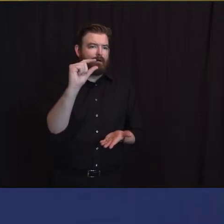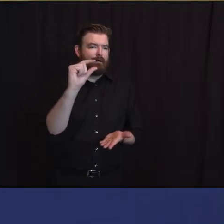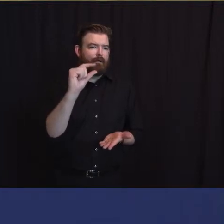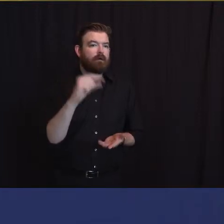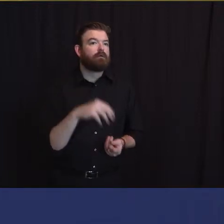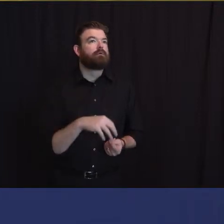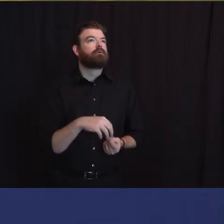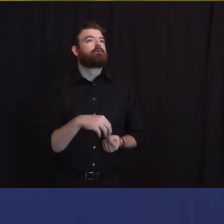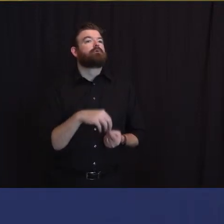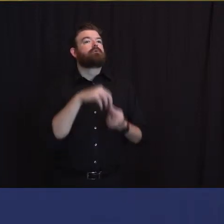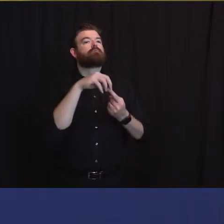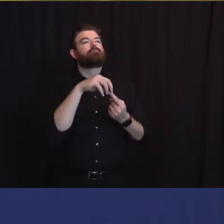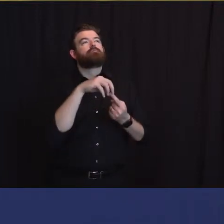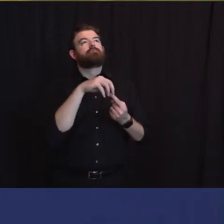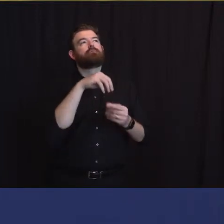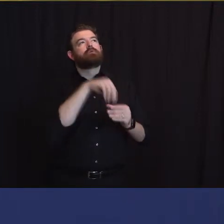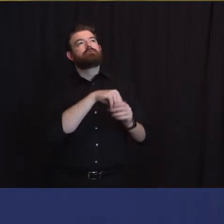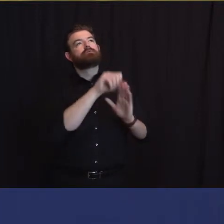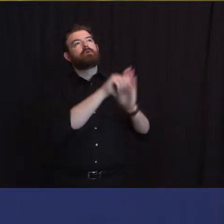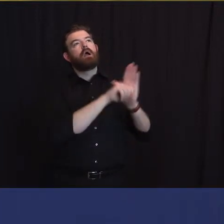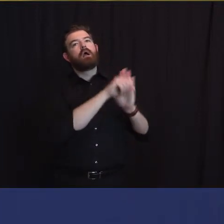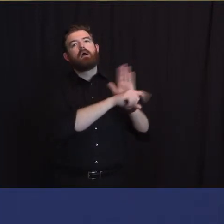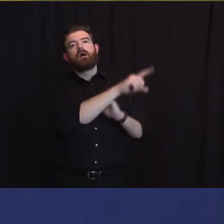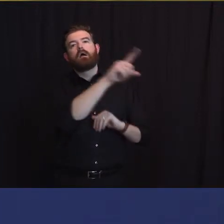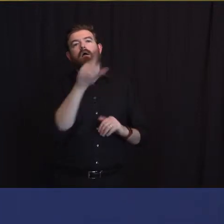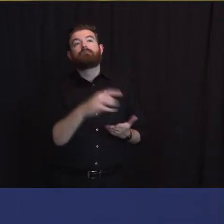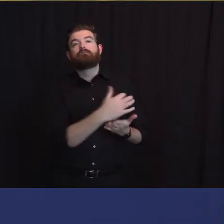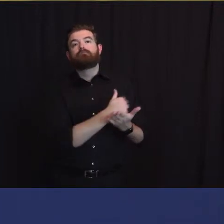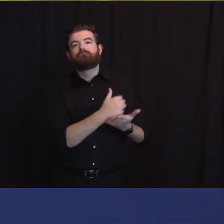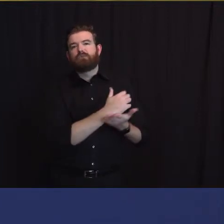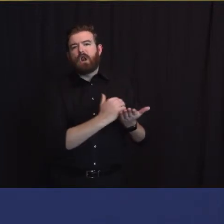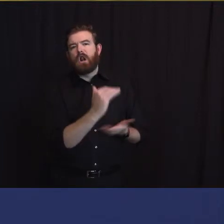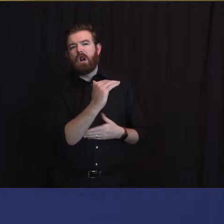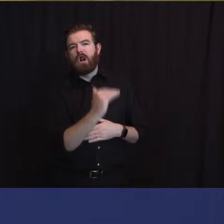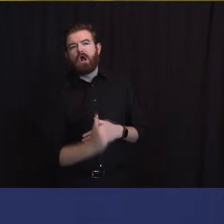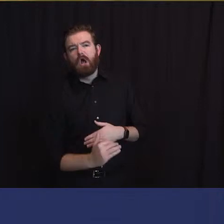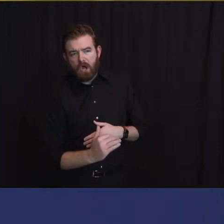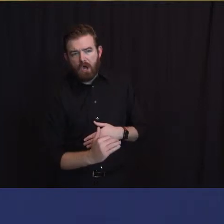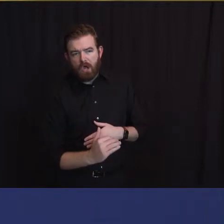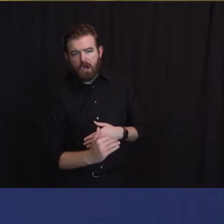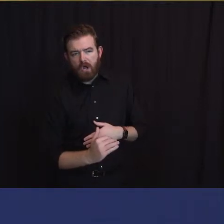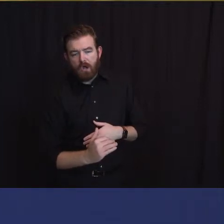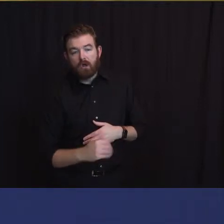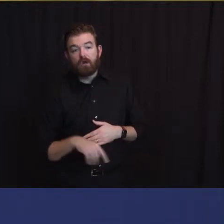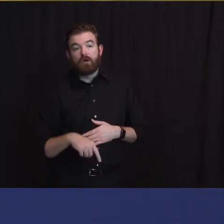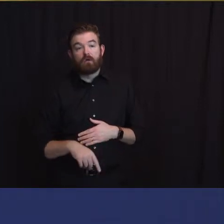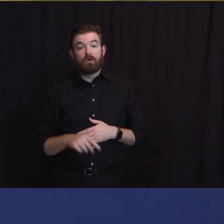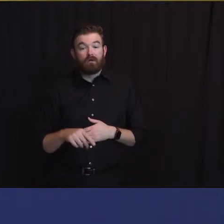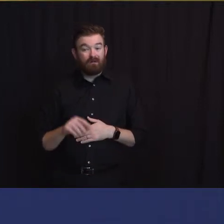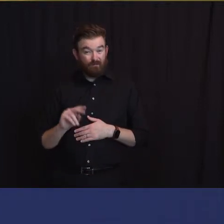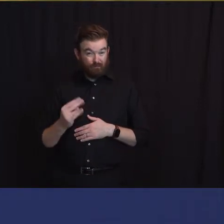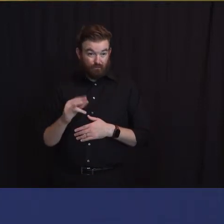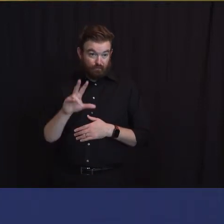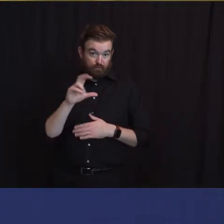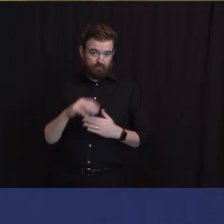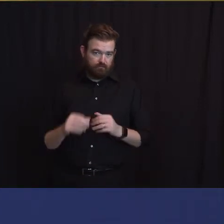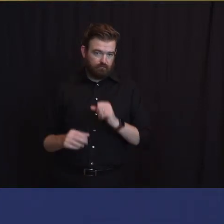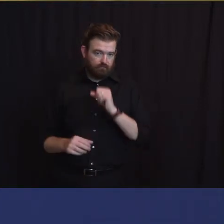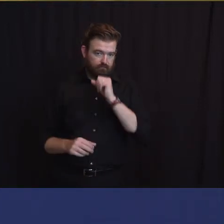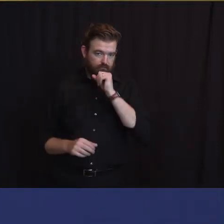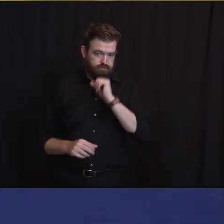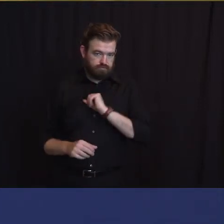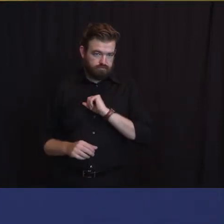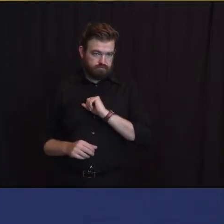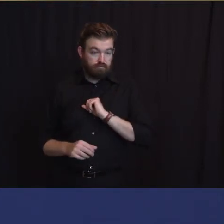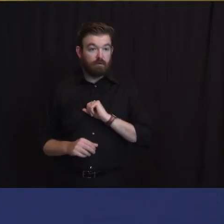trends in those states, in other words, the $300 is a higher percentage of what they otherwise would have earned. There's no evidence that suggests that's